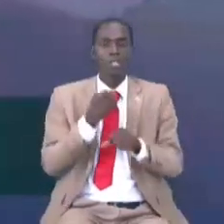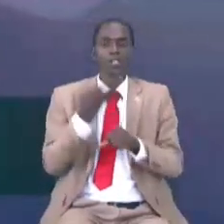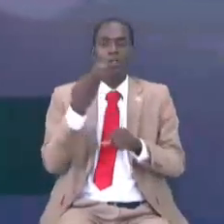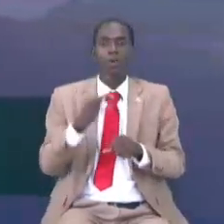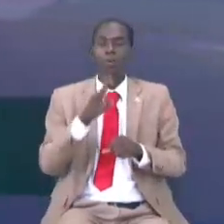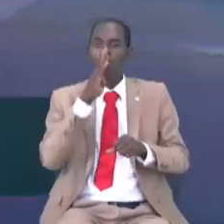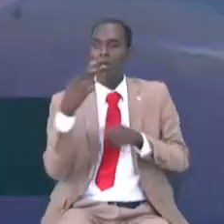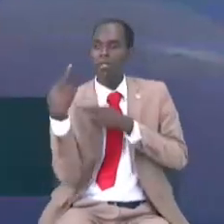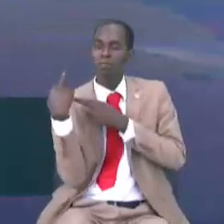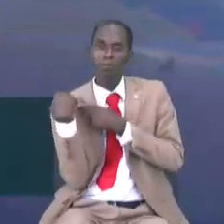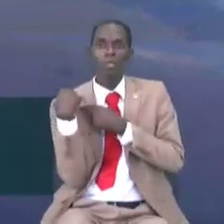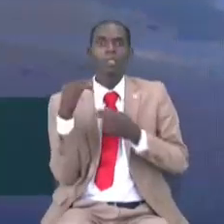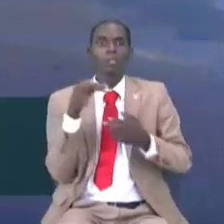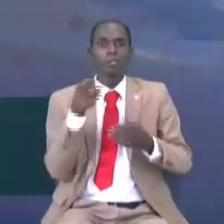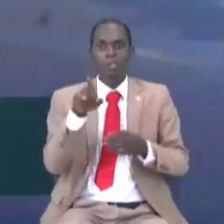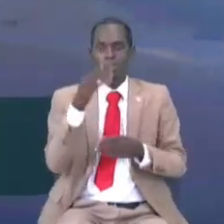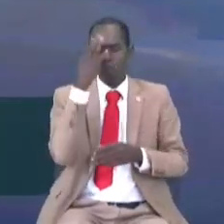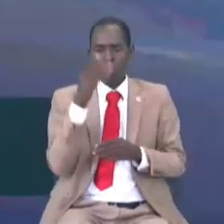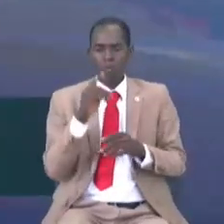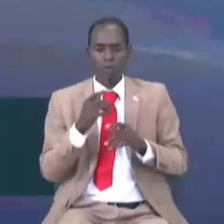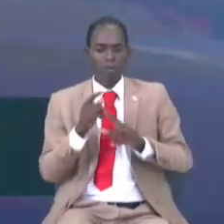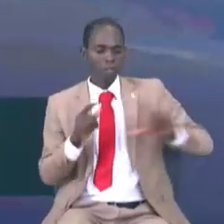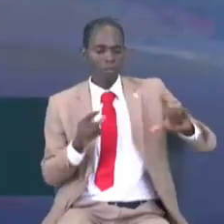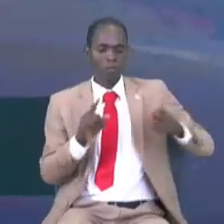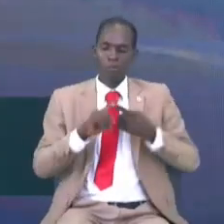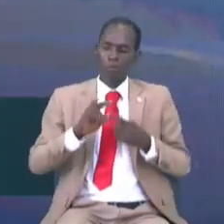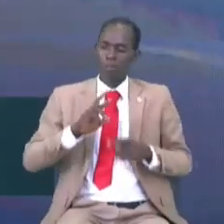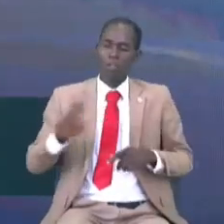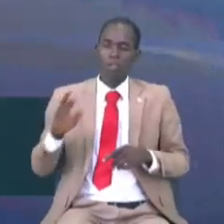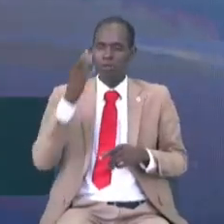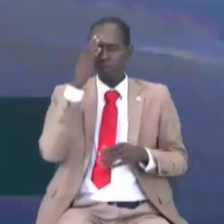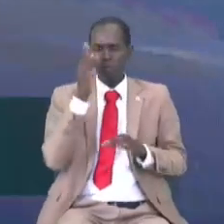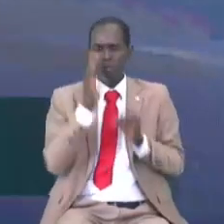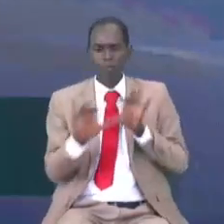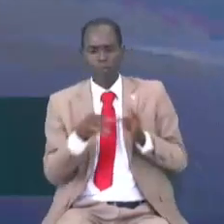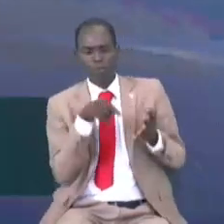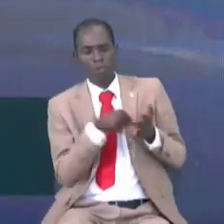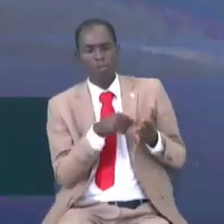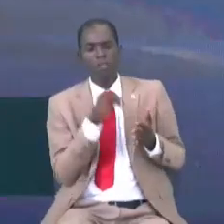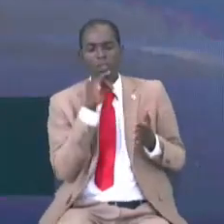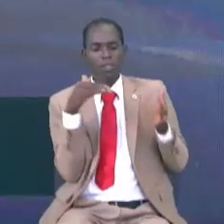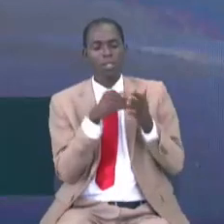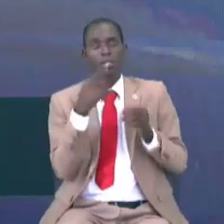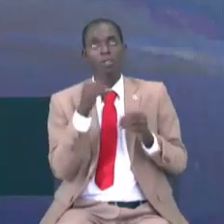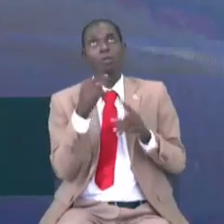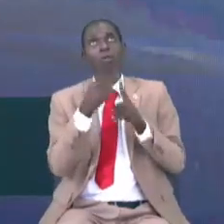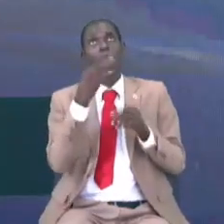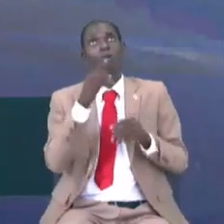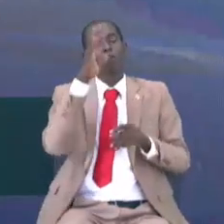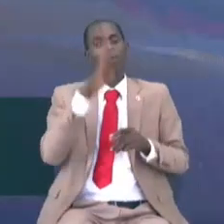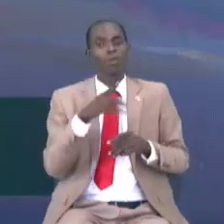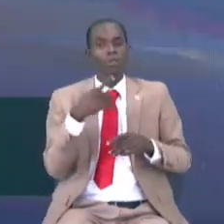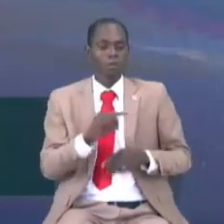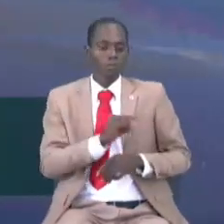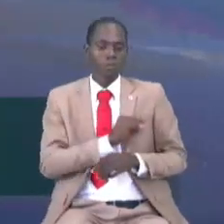do this, it's against the word of God. Their conscience tells them, life around tells them,